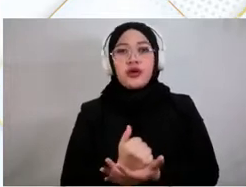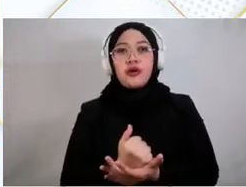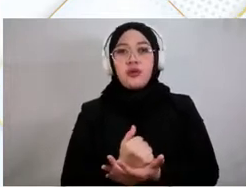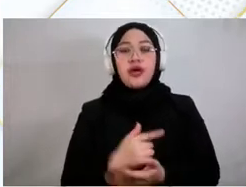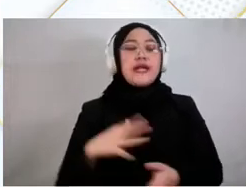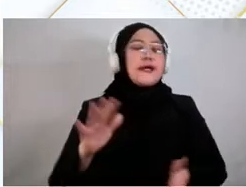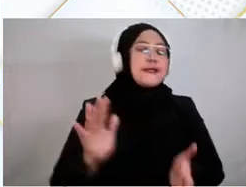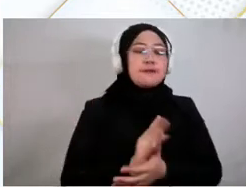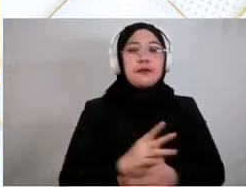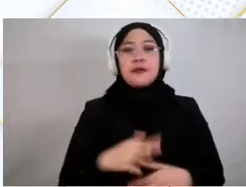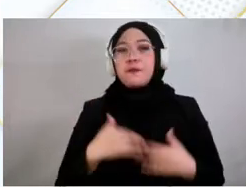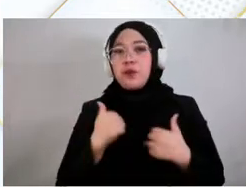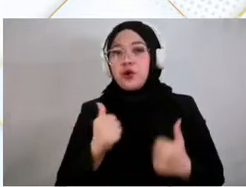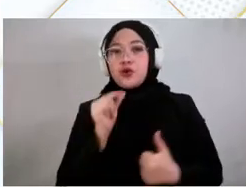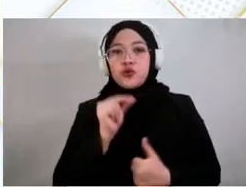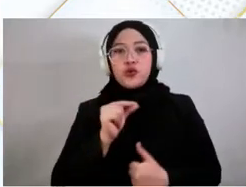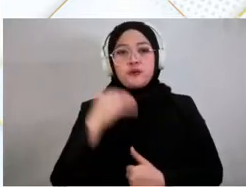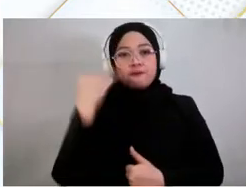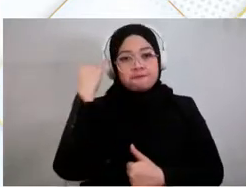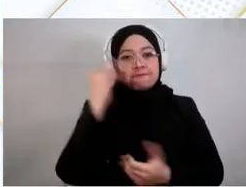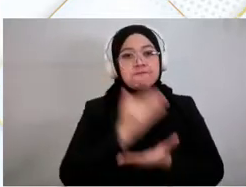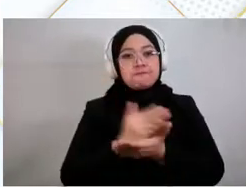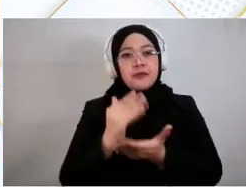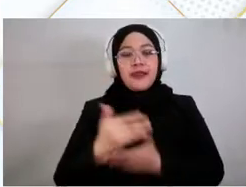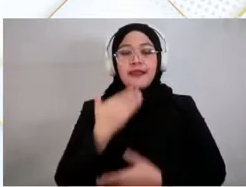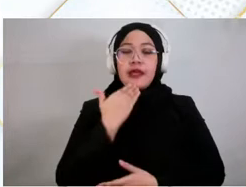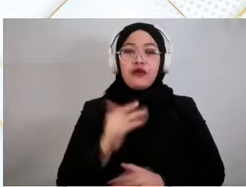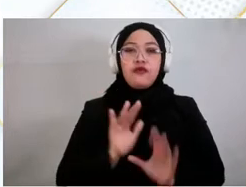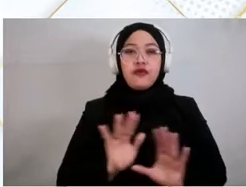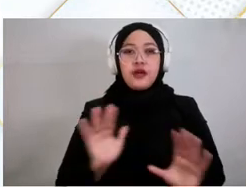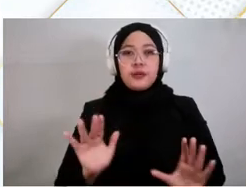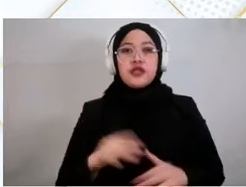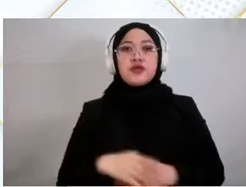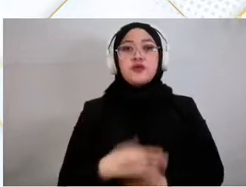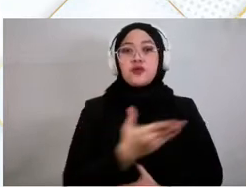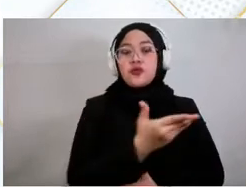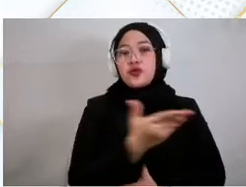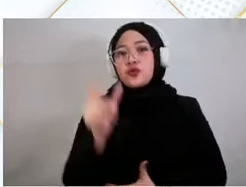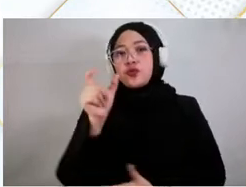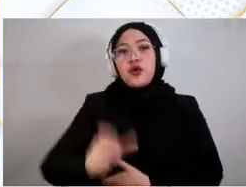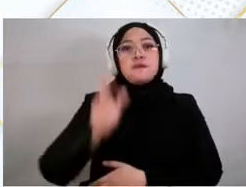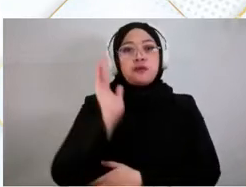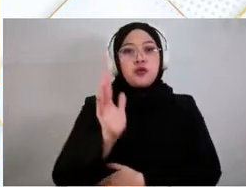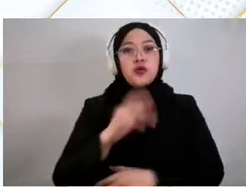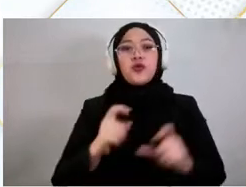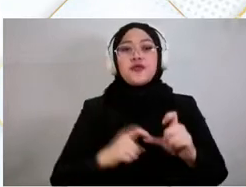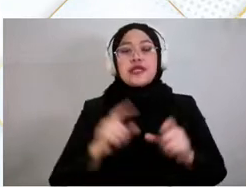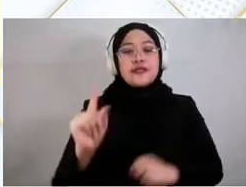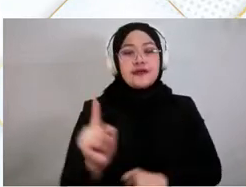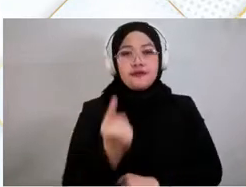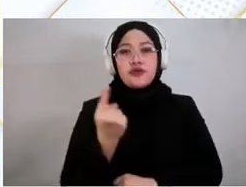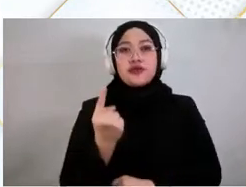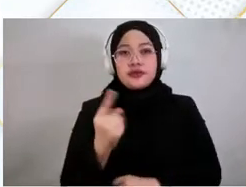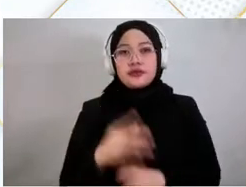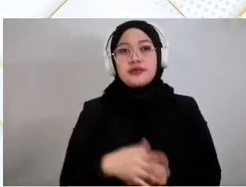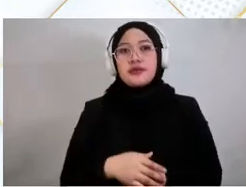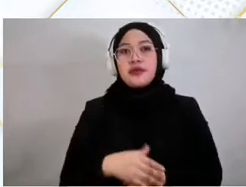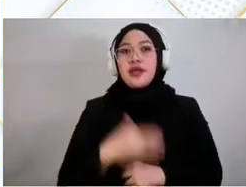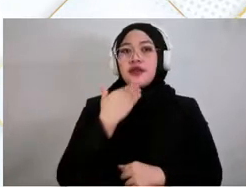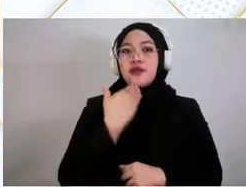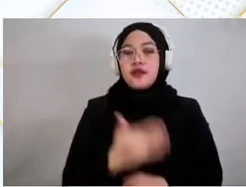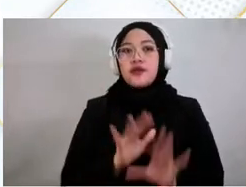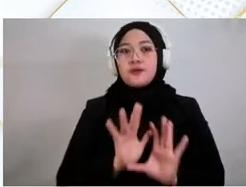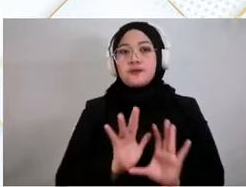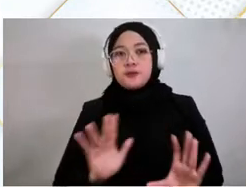has been said here. So thank you very much. Thank you again. Those are the speakers for our first session. And thank you again for the